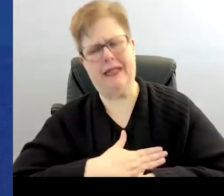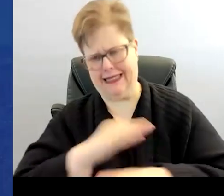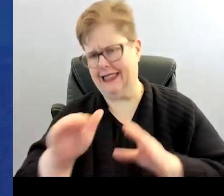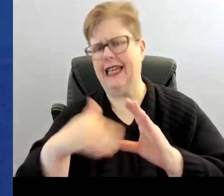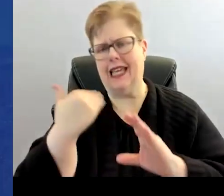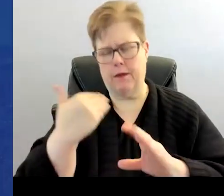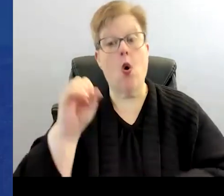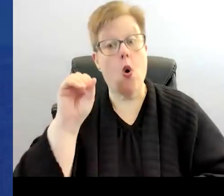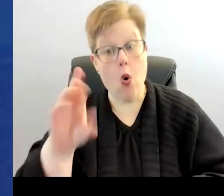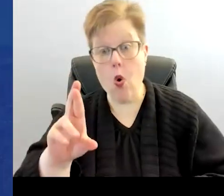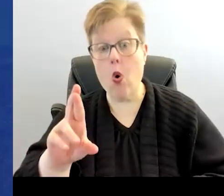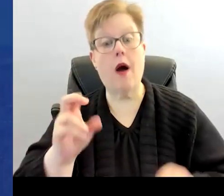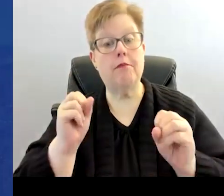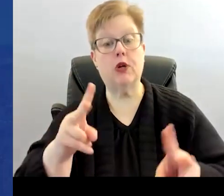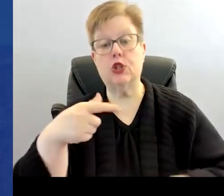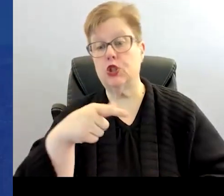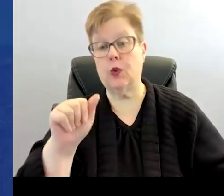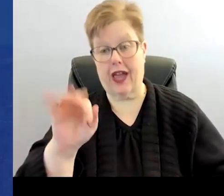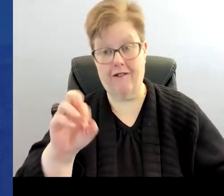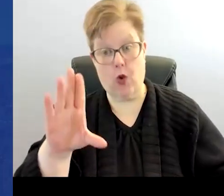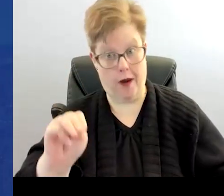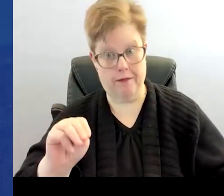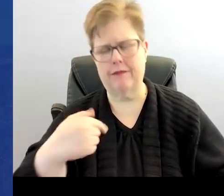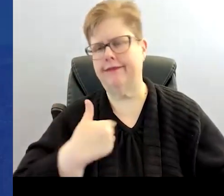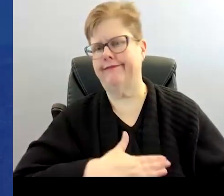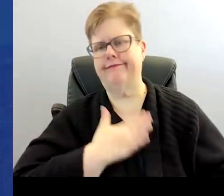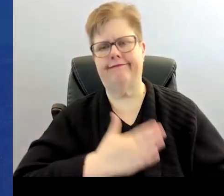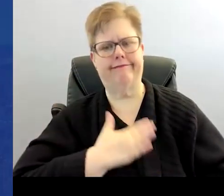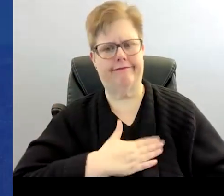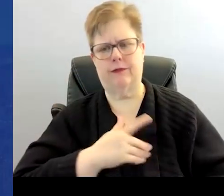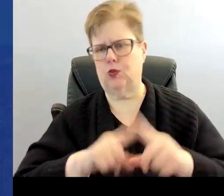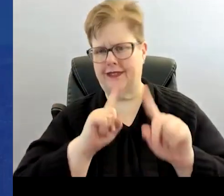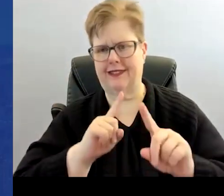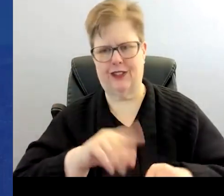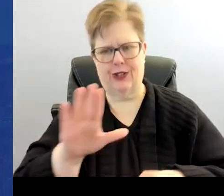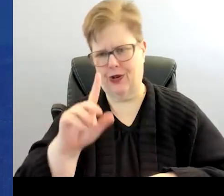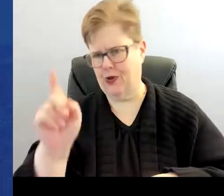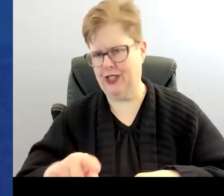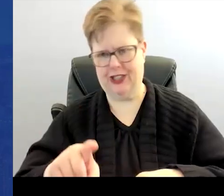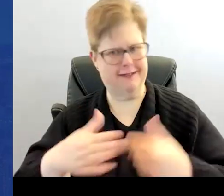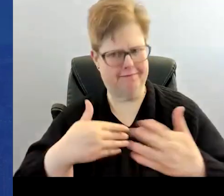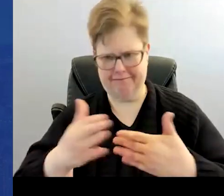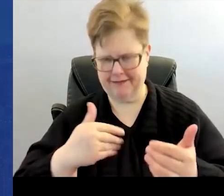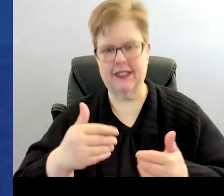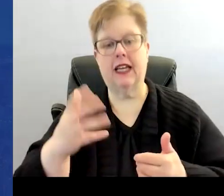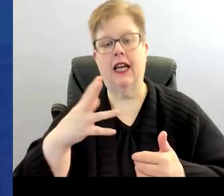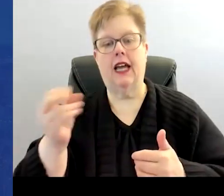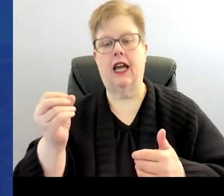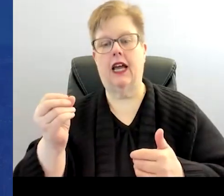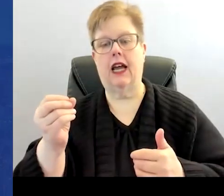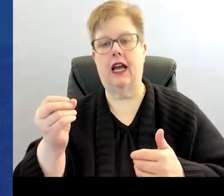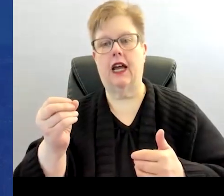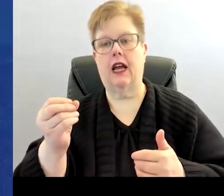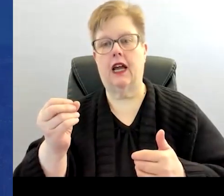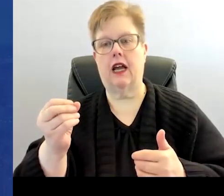us or post in that QA forum. We are happy to answer your questions either way. And neither